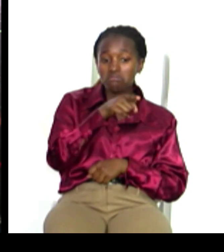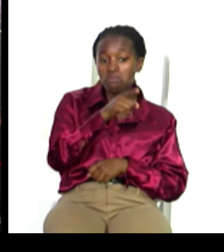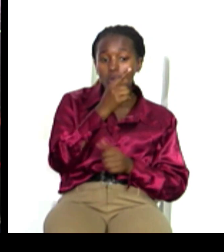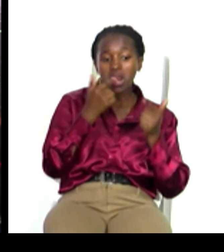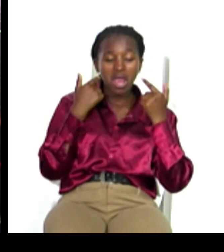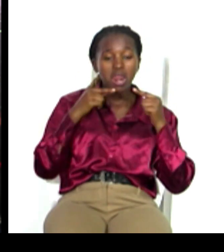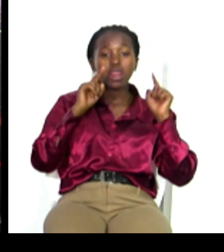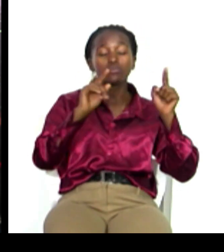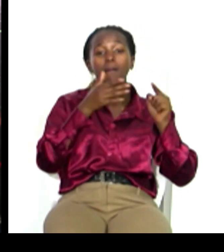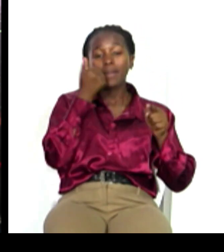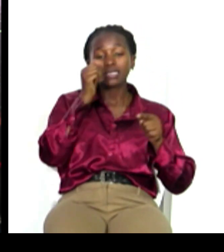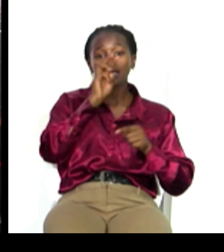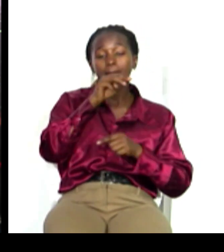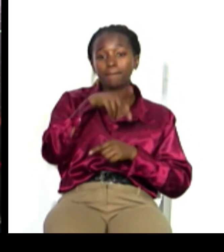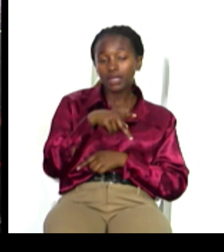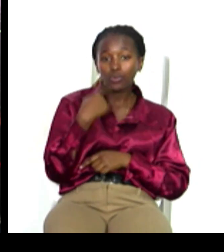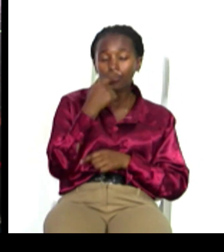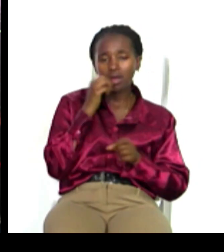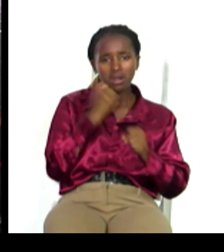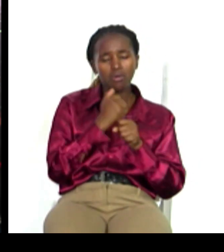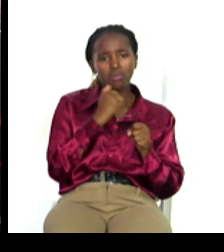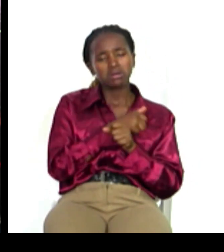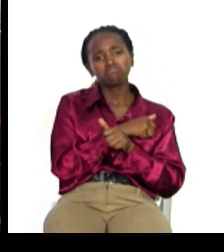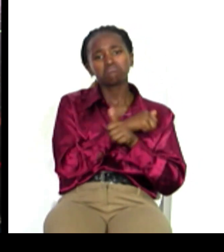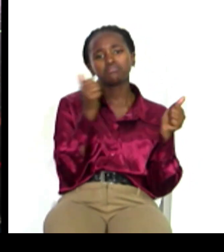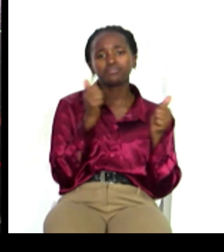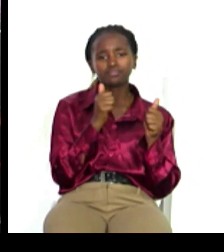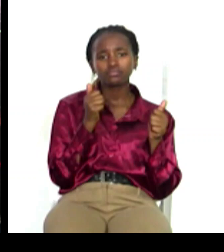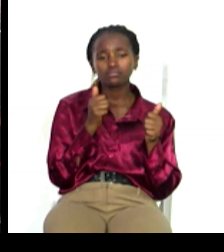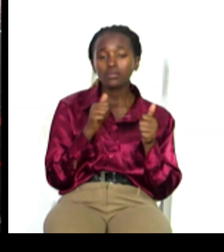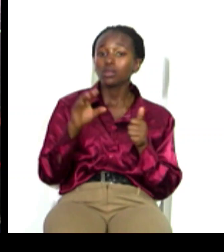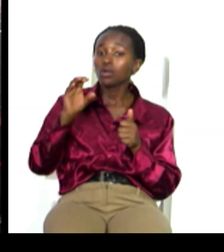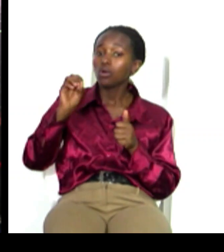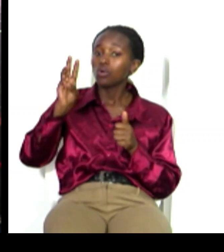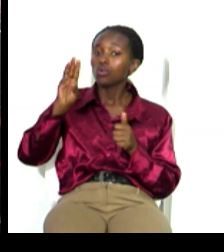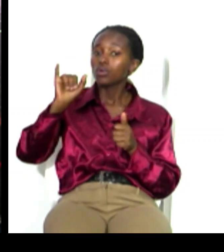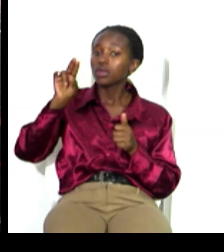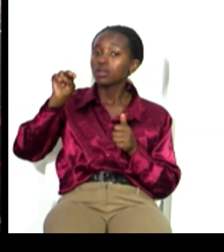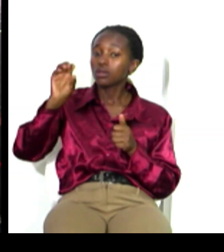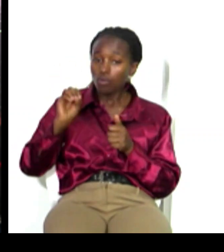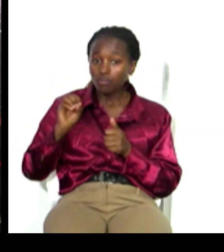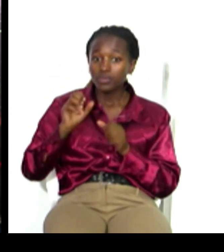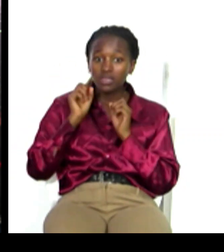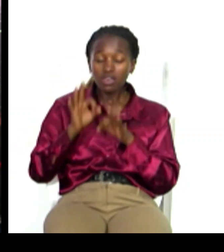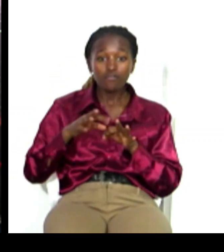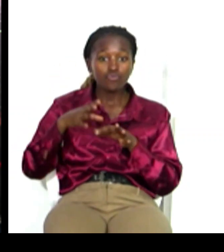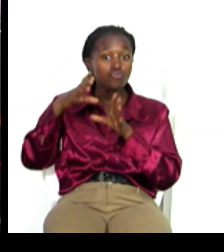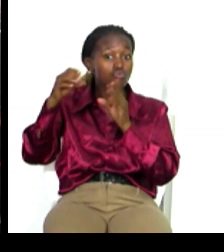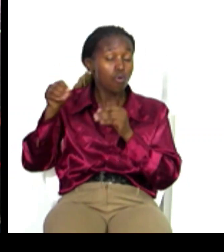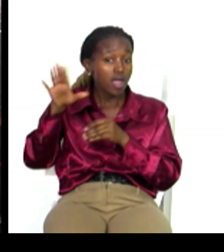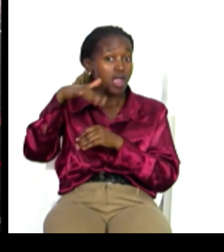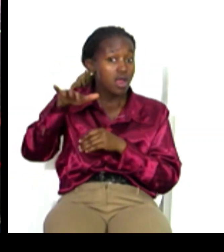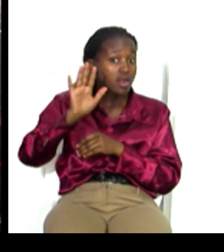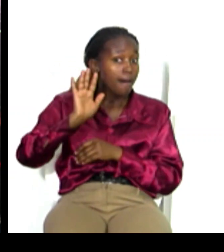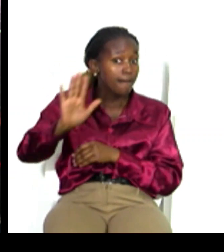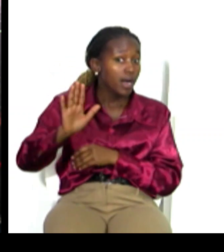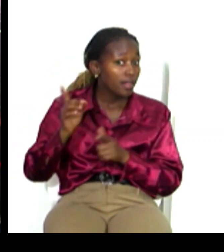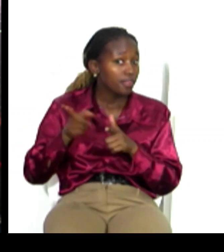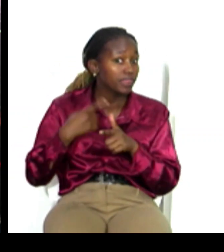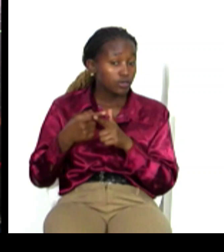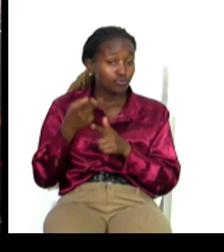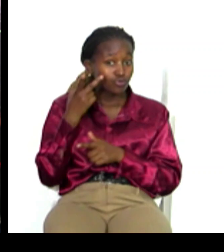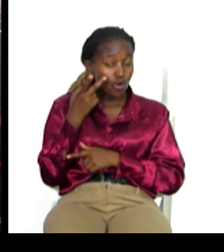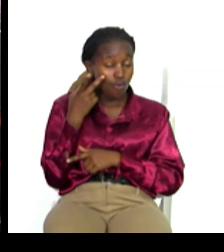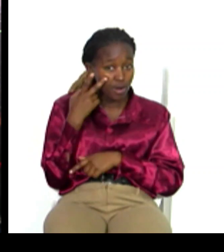as the best MP, the best performing MP in Kenya. Babu Owino, right now kuna statistic ilitokea that Babu Owino has